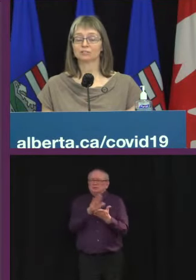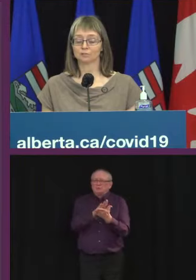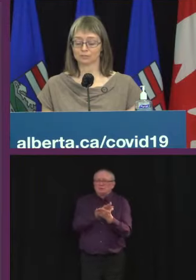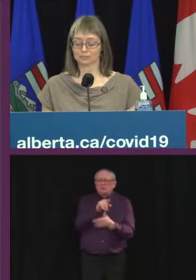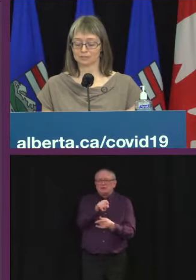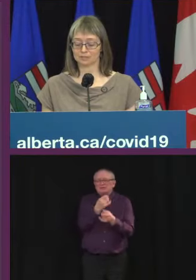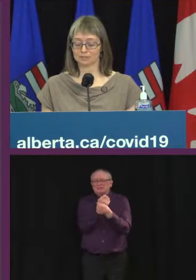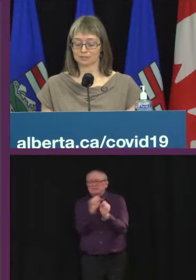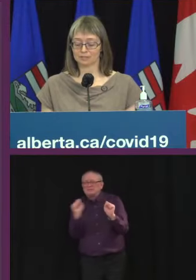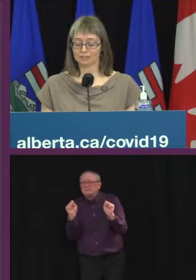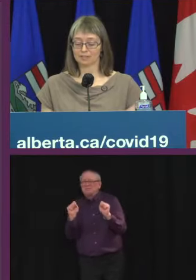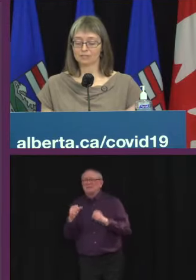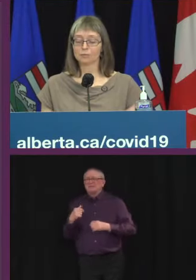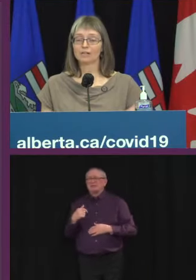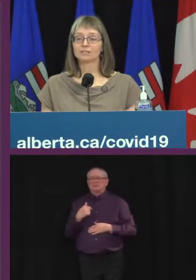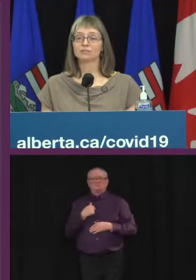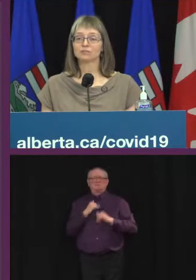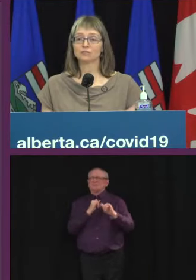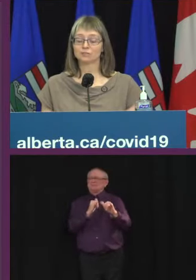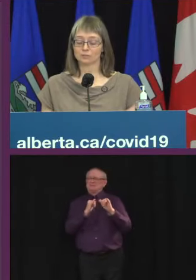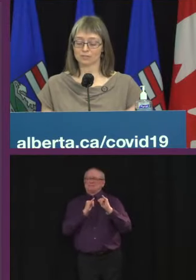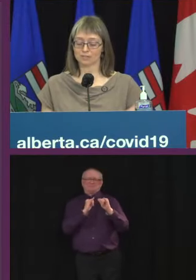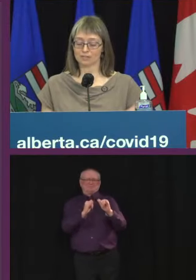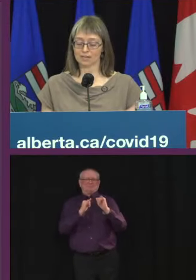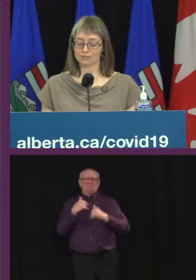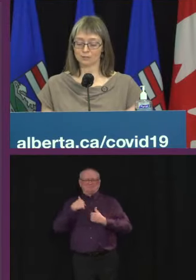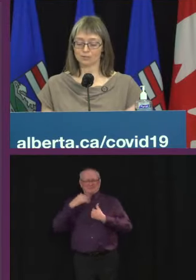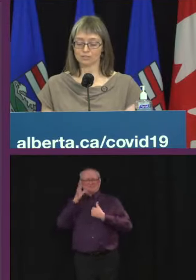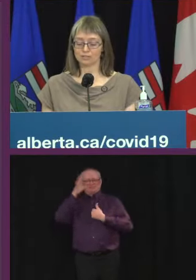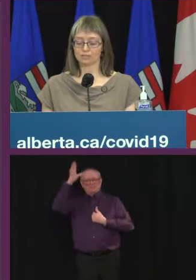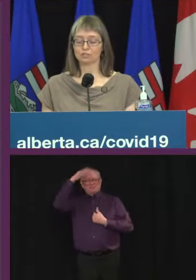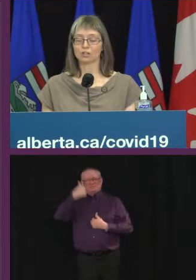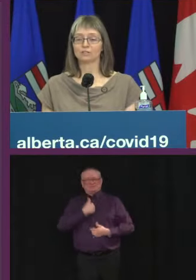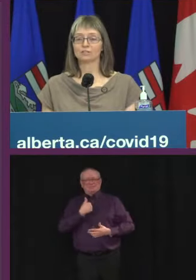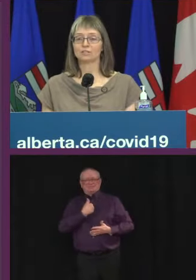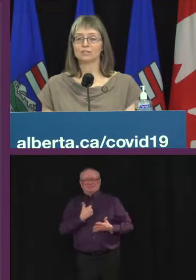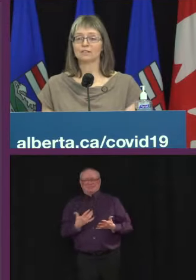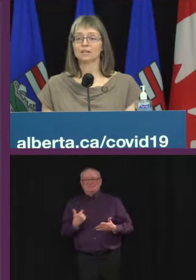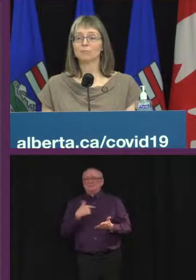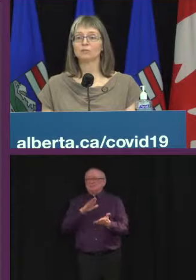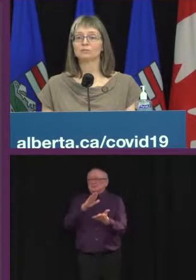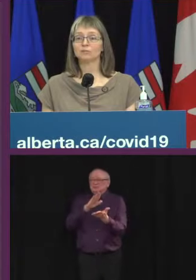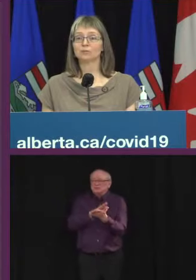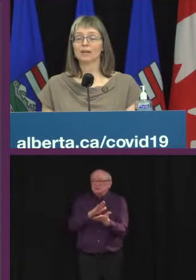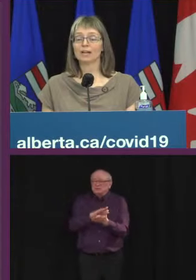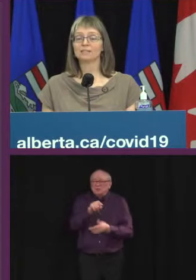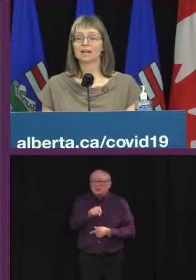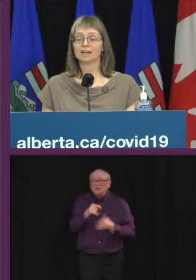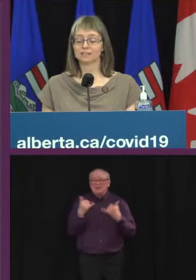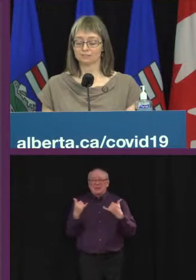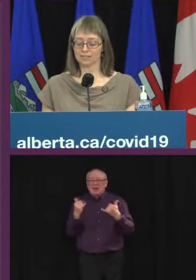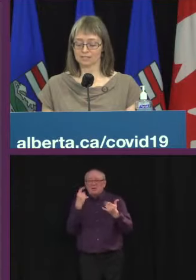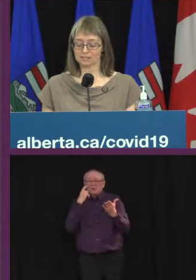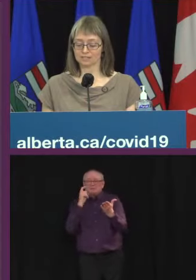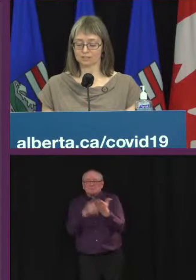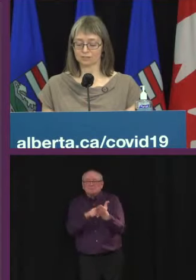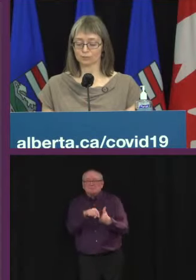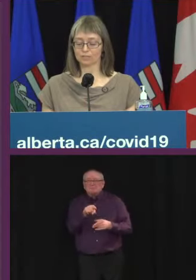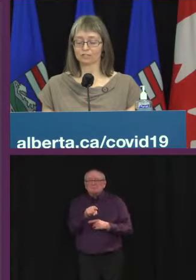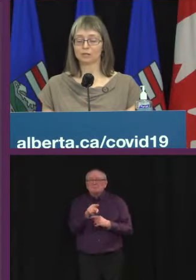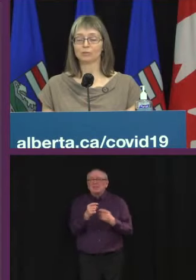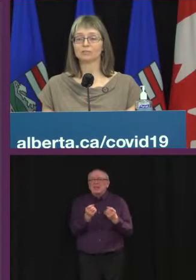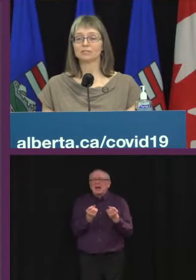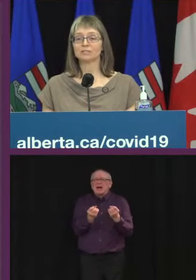protect our children. That is why it is good news that, as you can see on this chart, the number of new and active cases